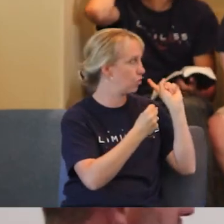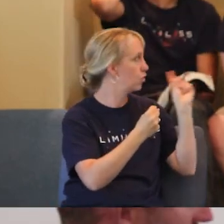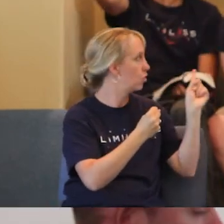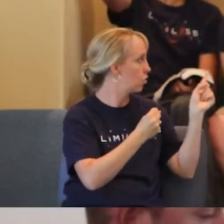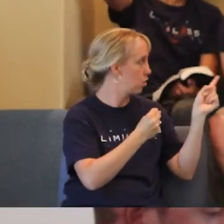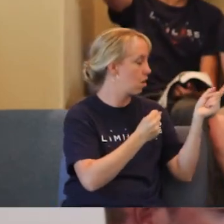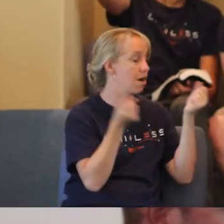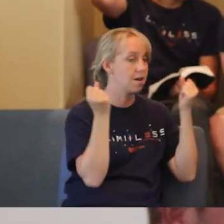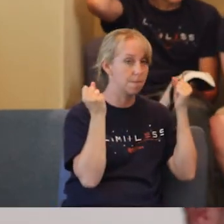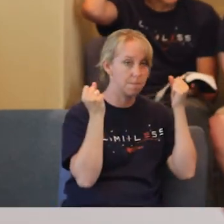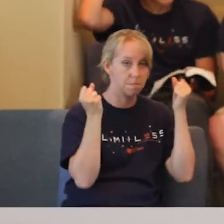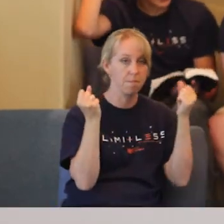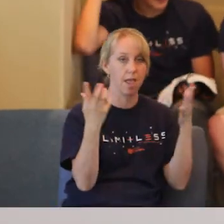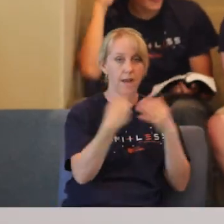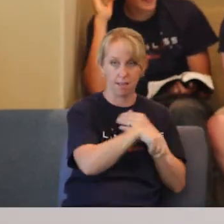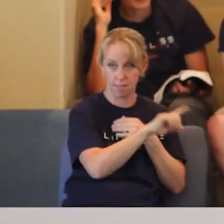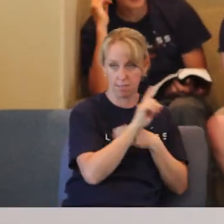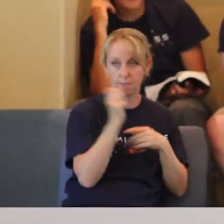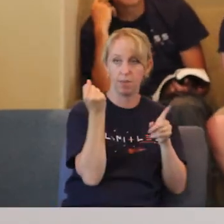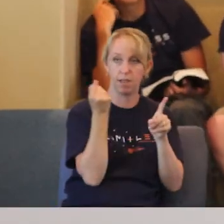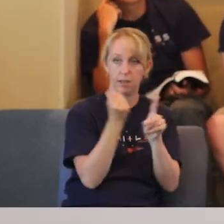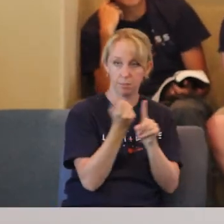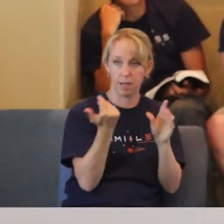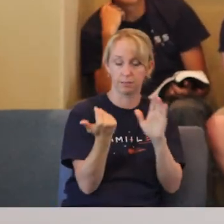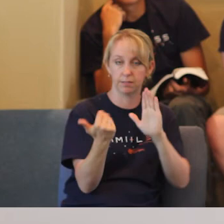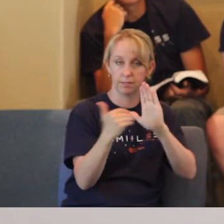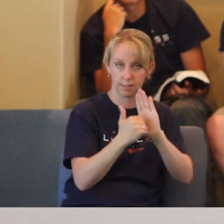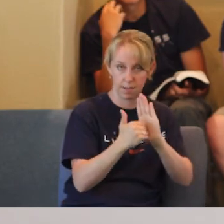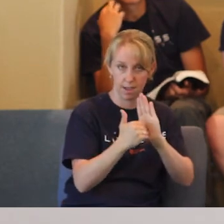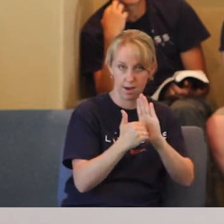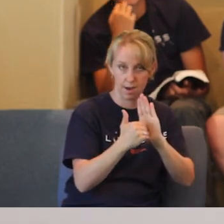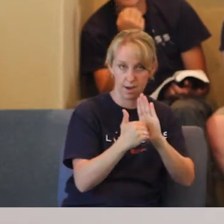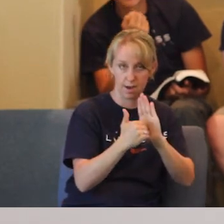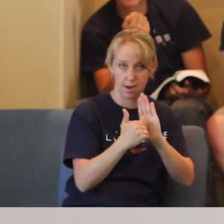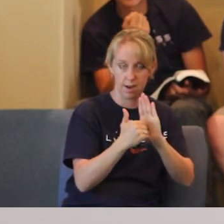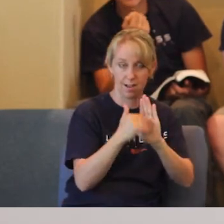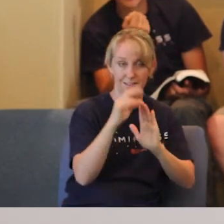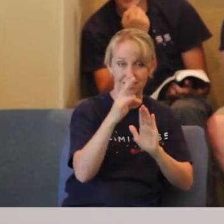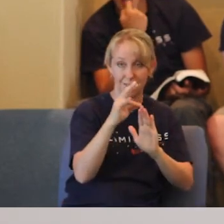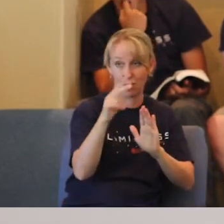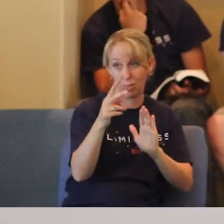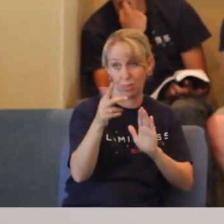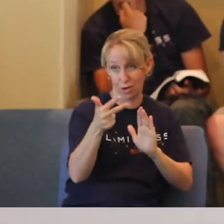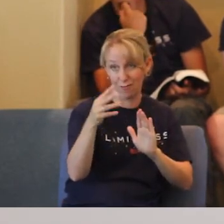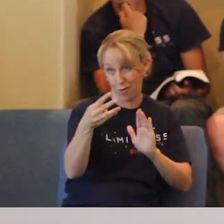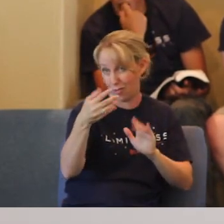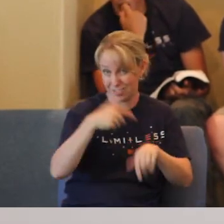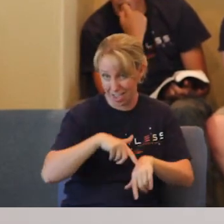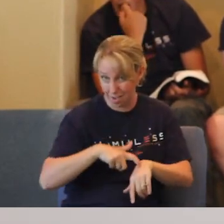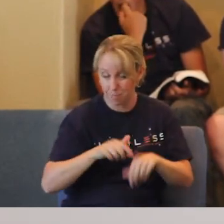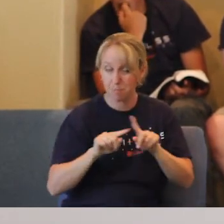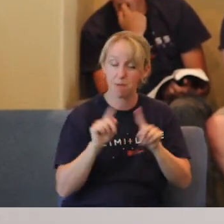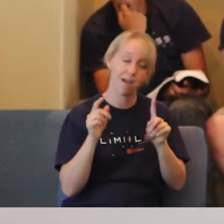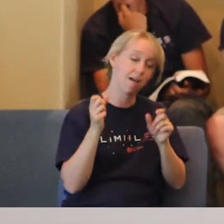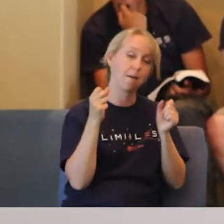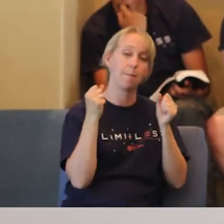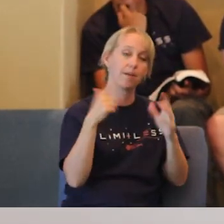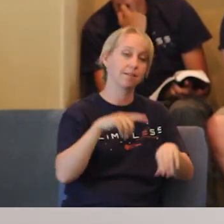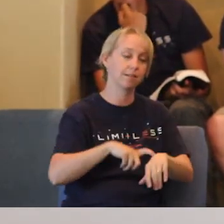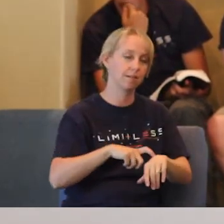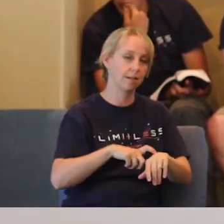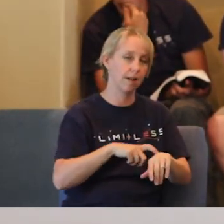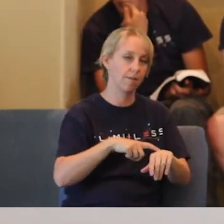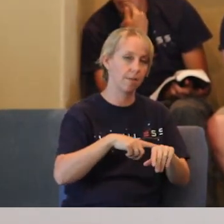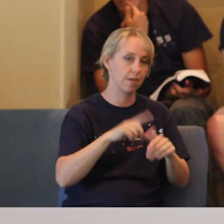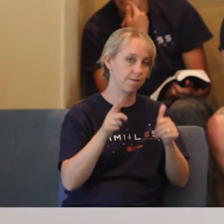kids are impacted again, their second, third, fourth time, but a lot of times they're their first time,